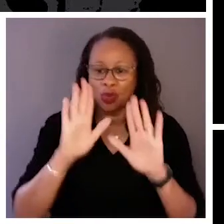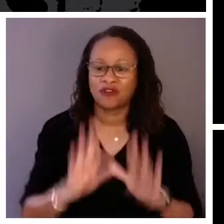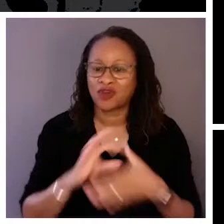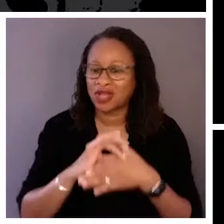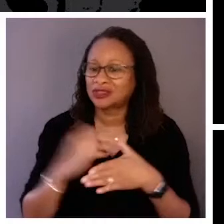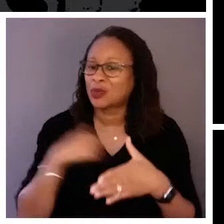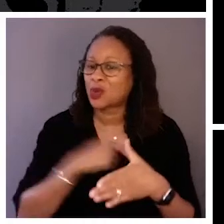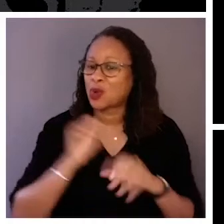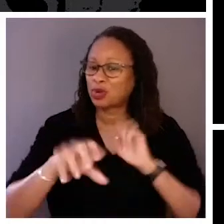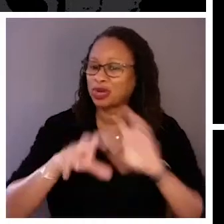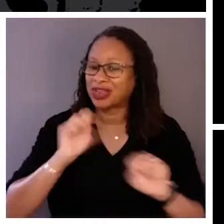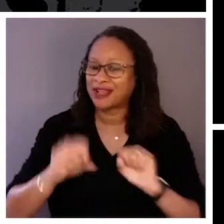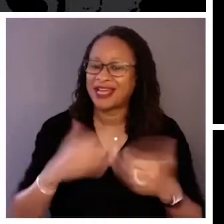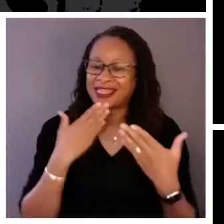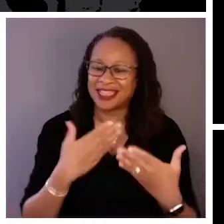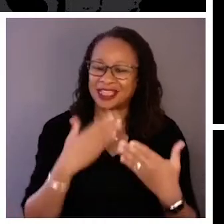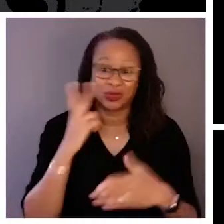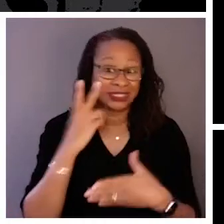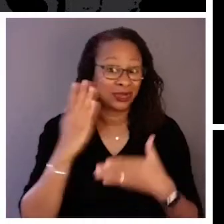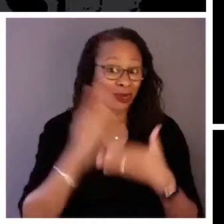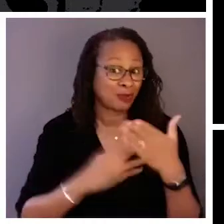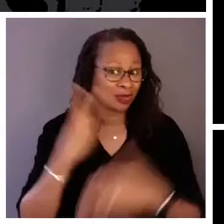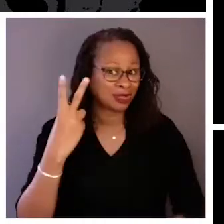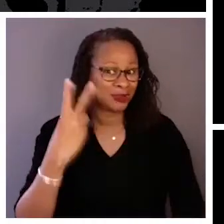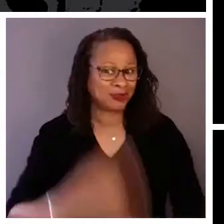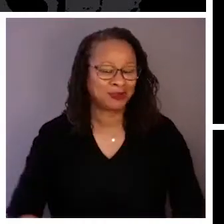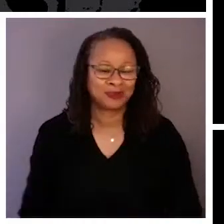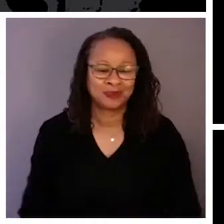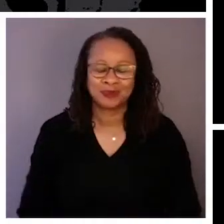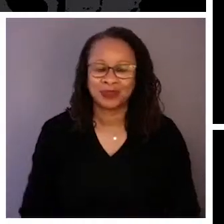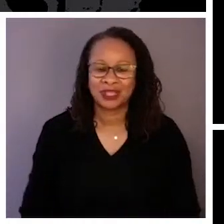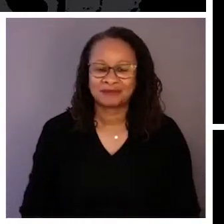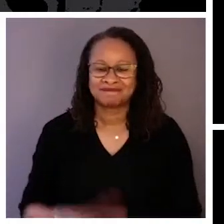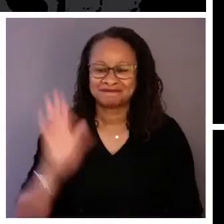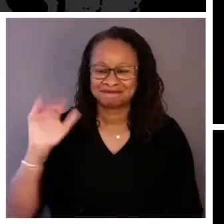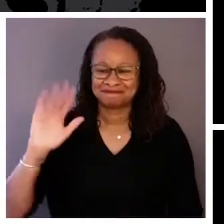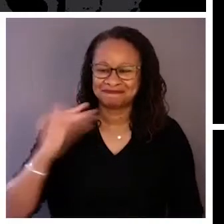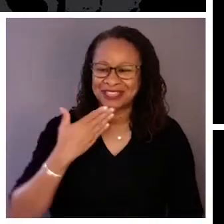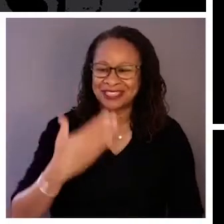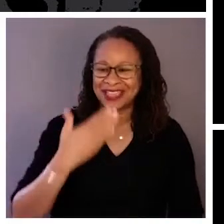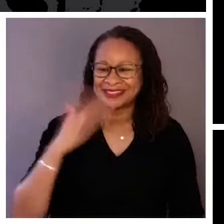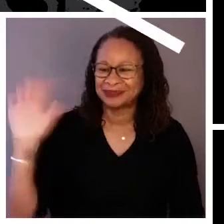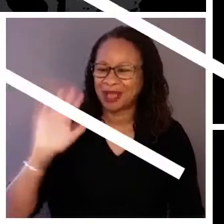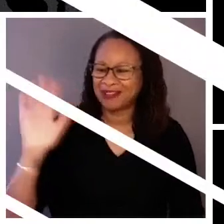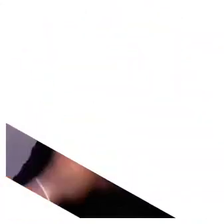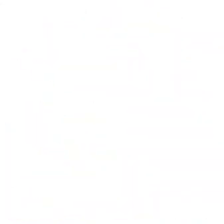thank you, and we'll see you in part two. Thanks, everybody. See you soon.